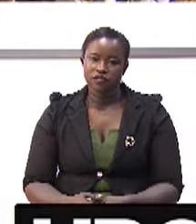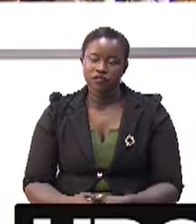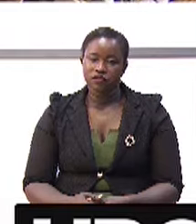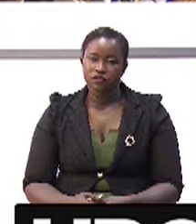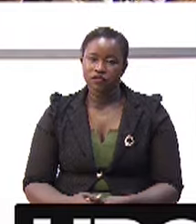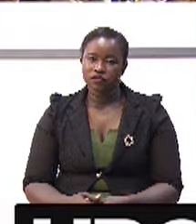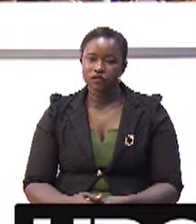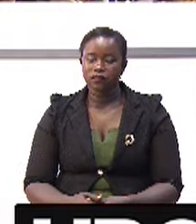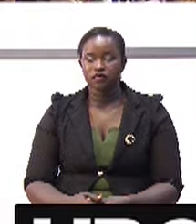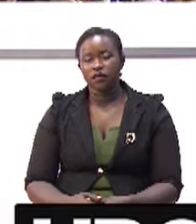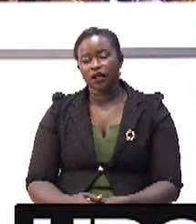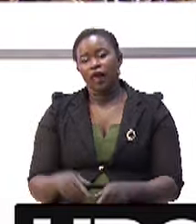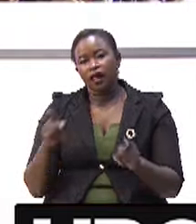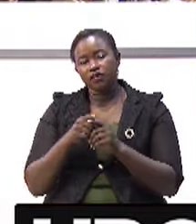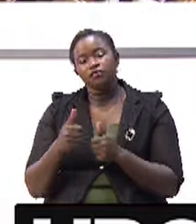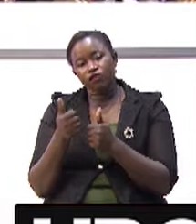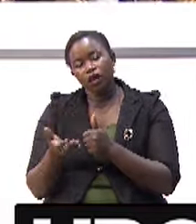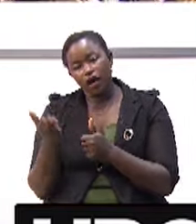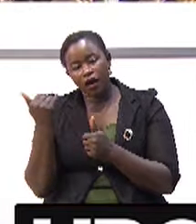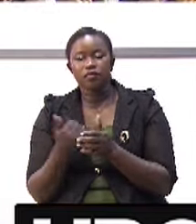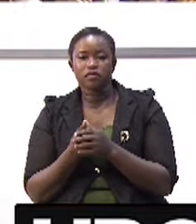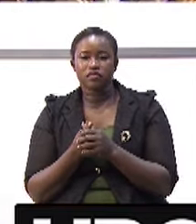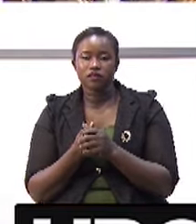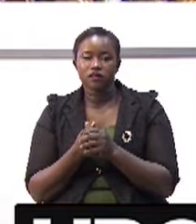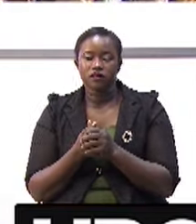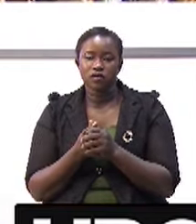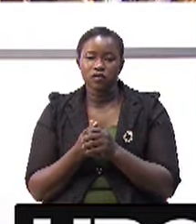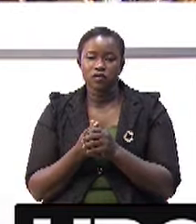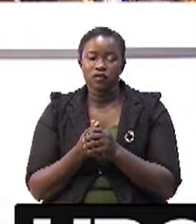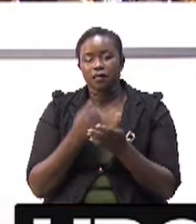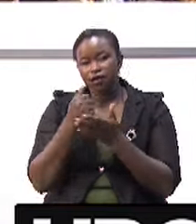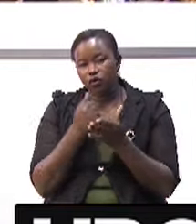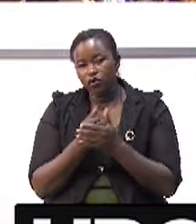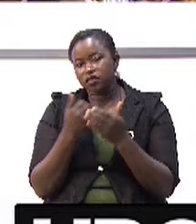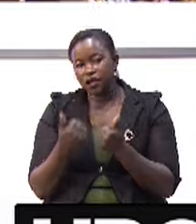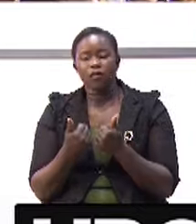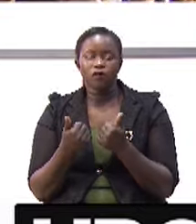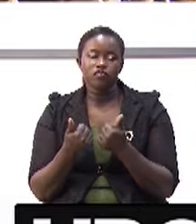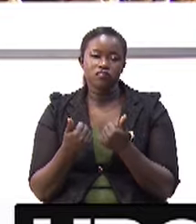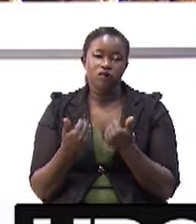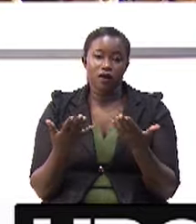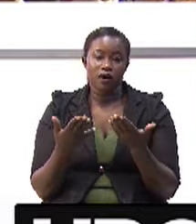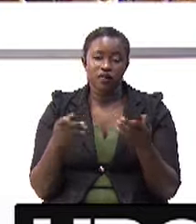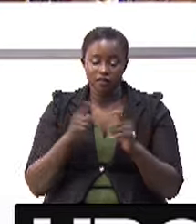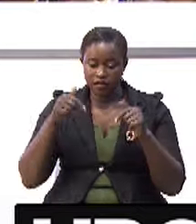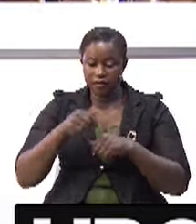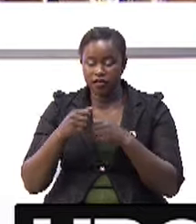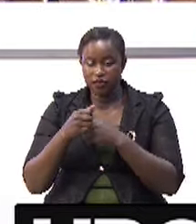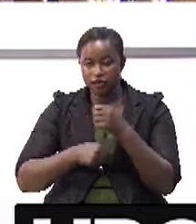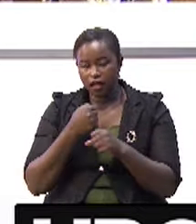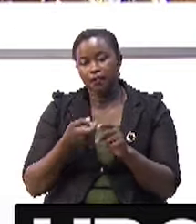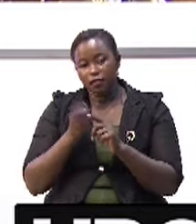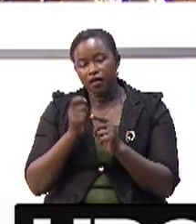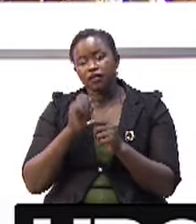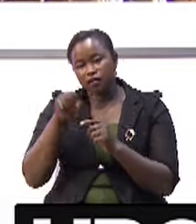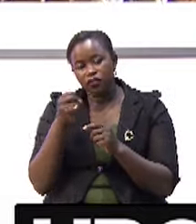who we have followed up, we have some good examples that have done business. But also, this year in January, we opened